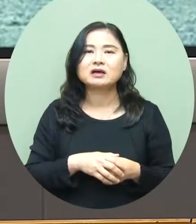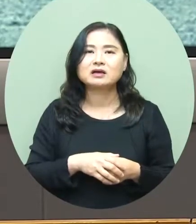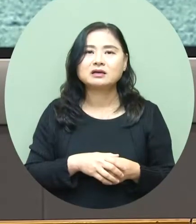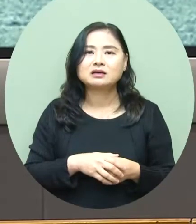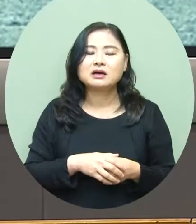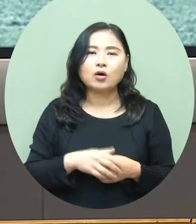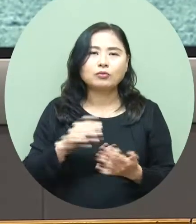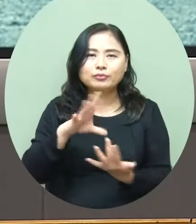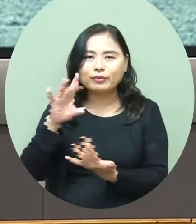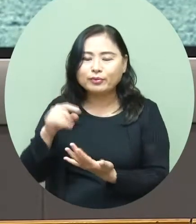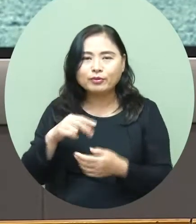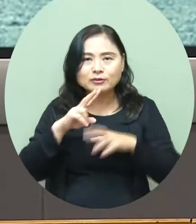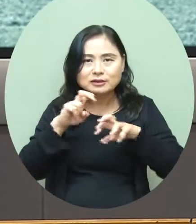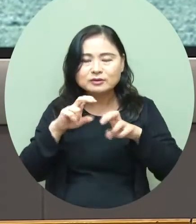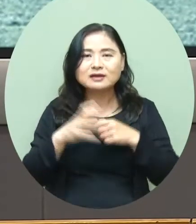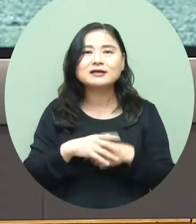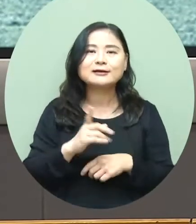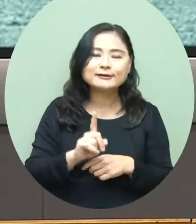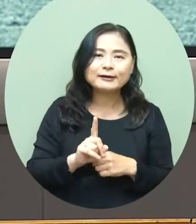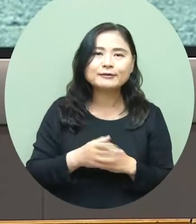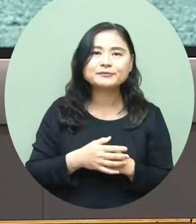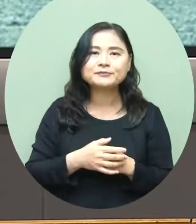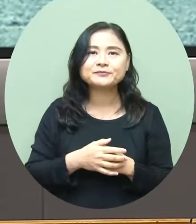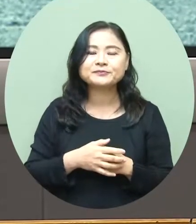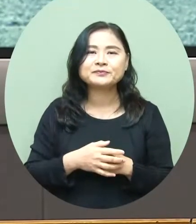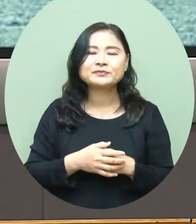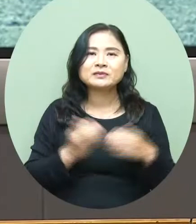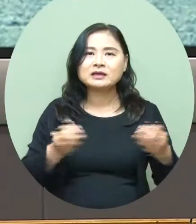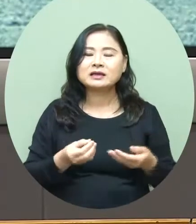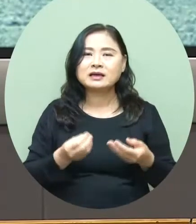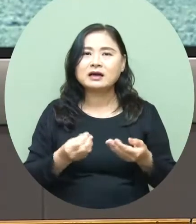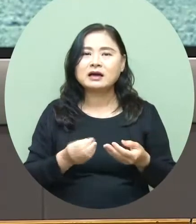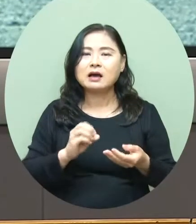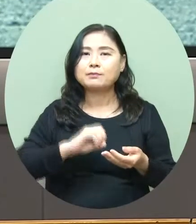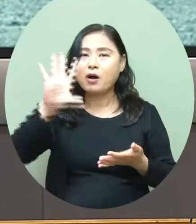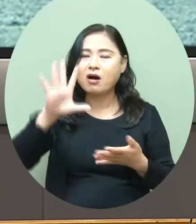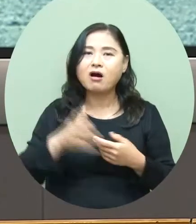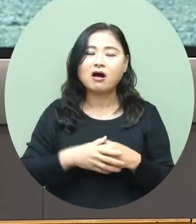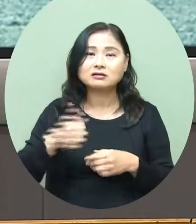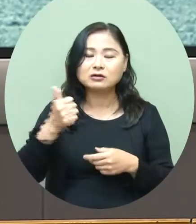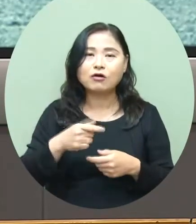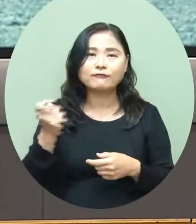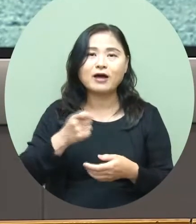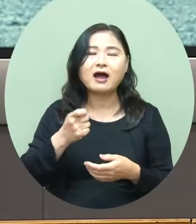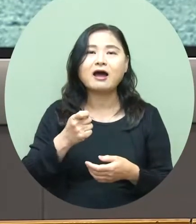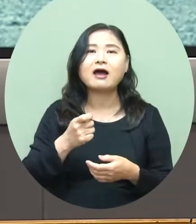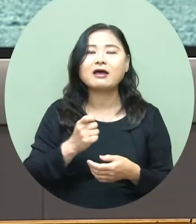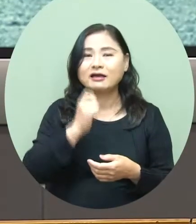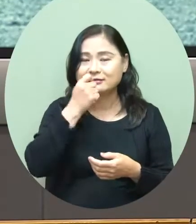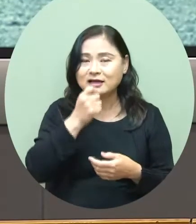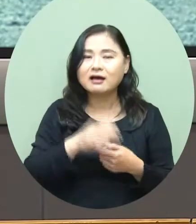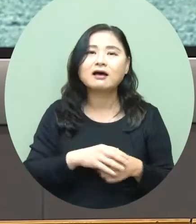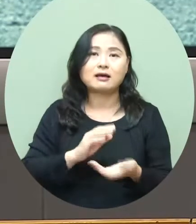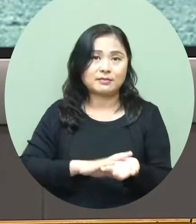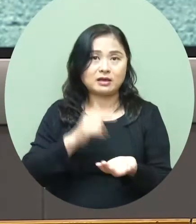before on the platform, and we would do random checks,